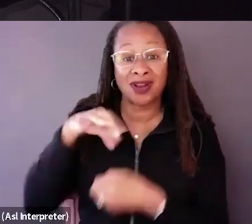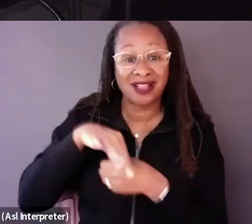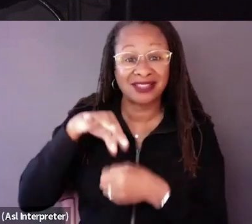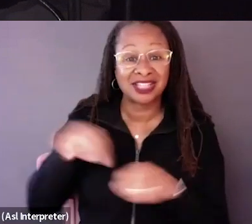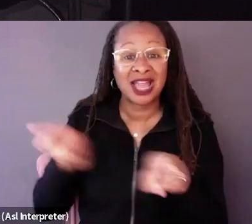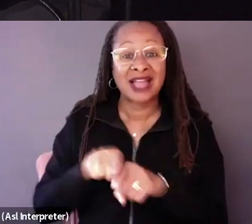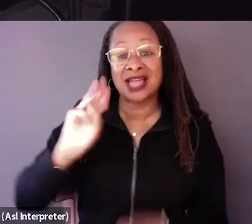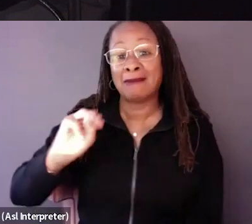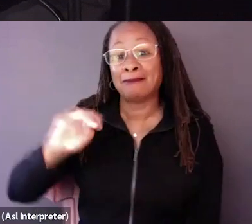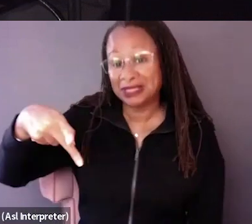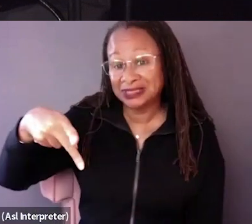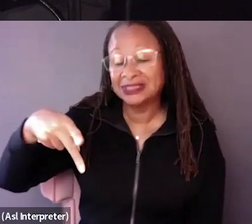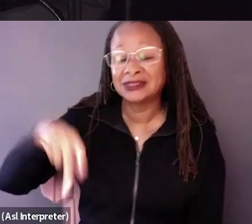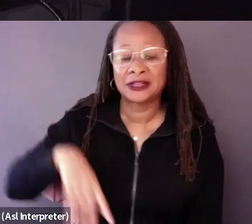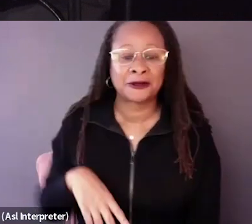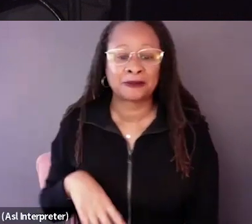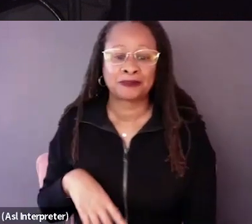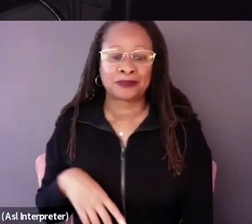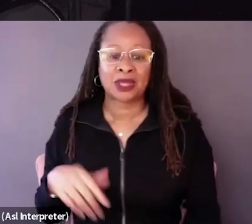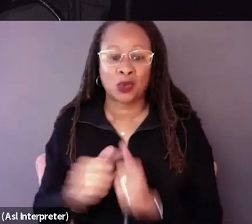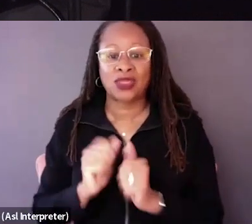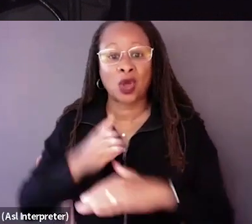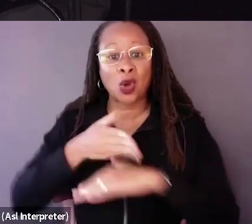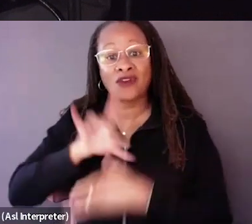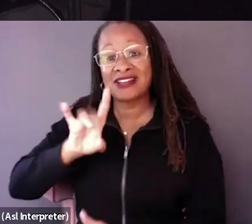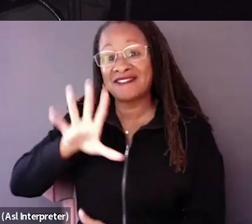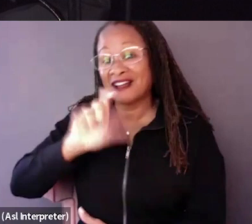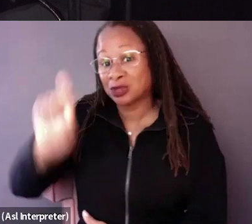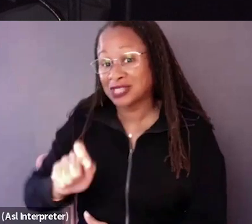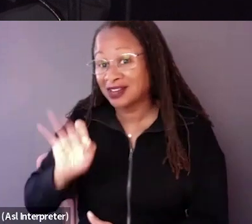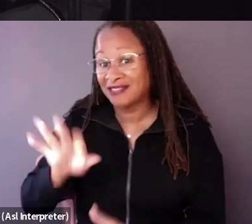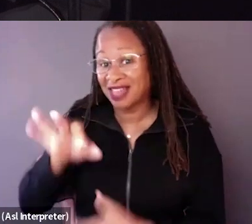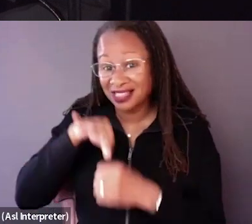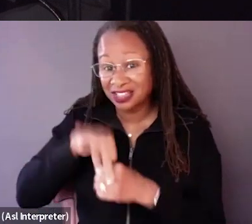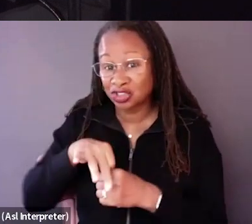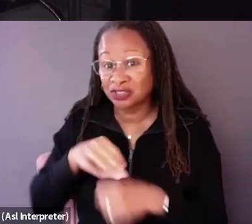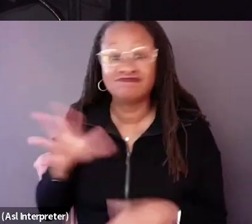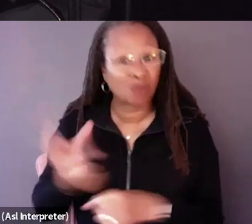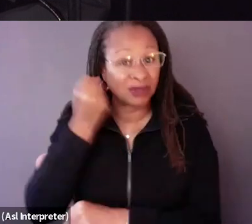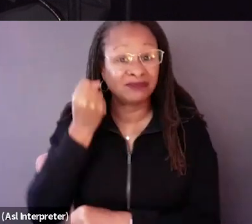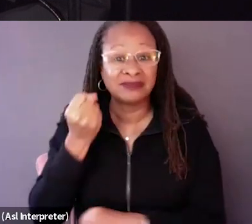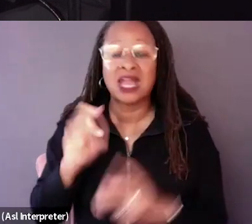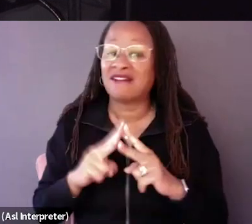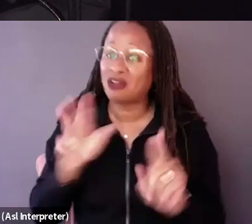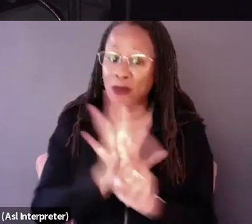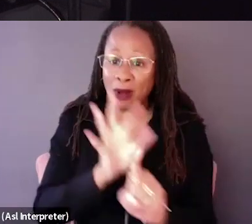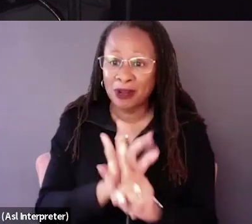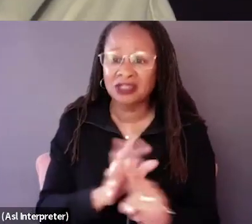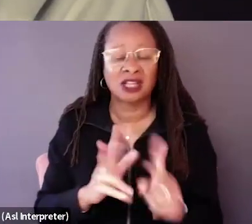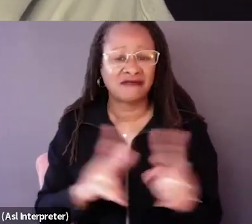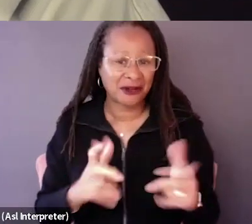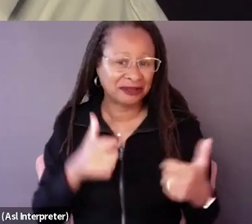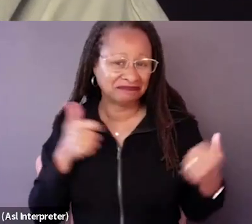an MP with over 85% of the election. So he was very popular, very